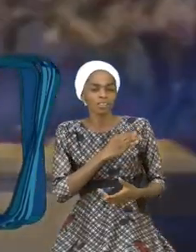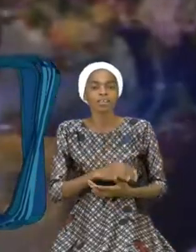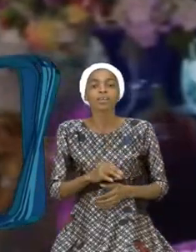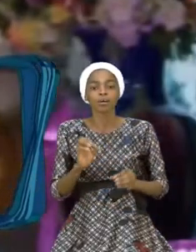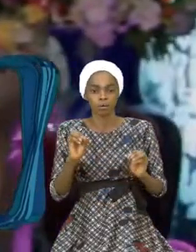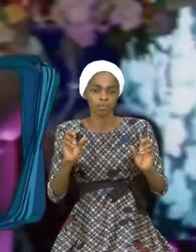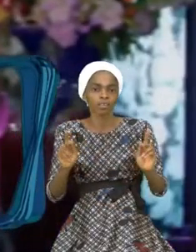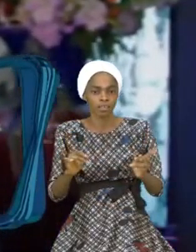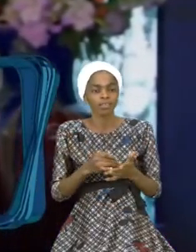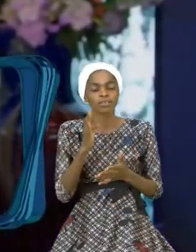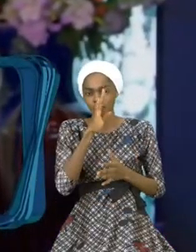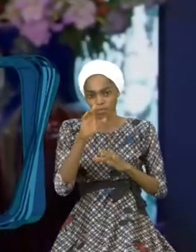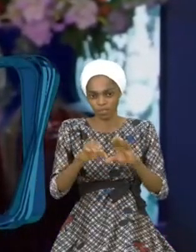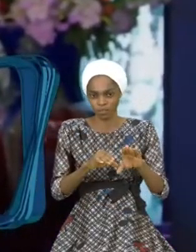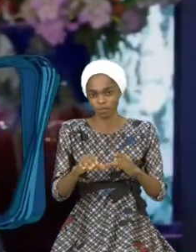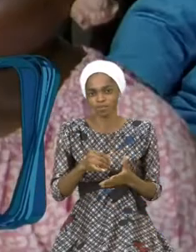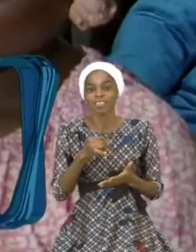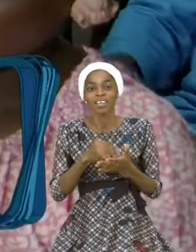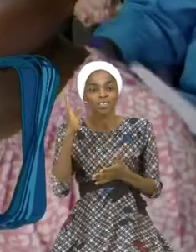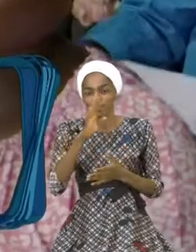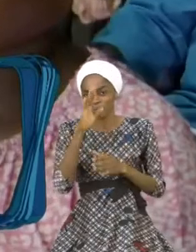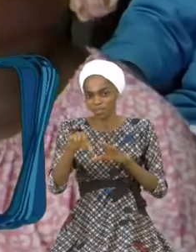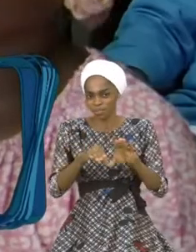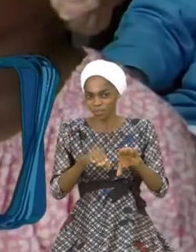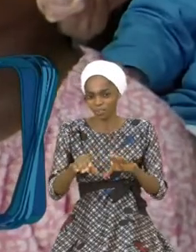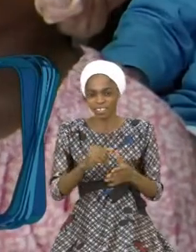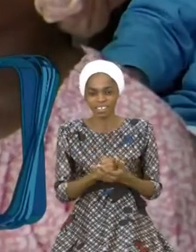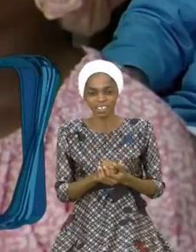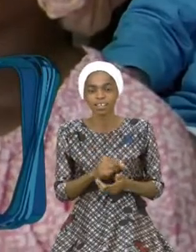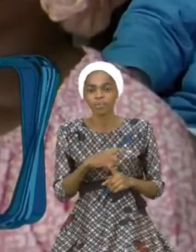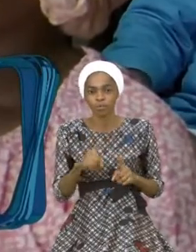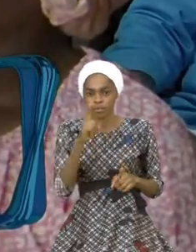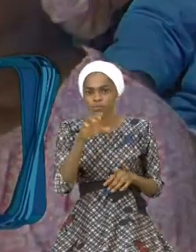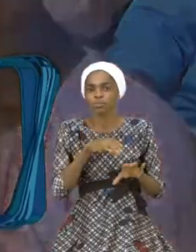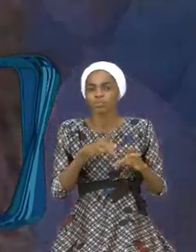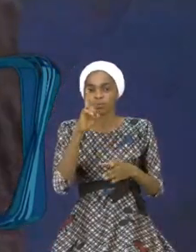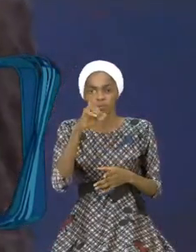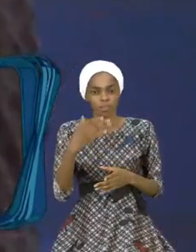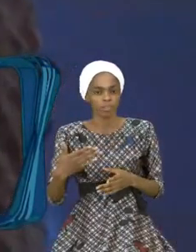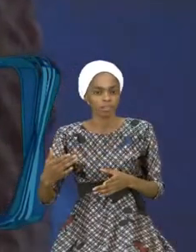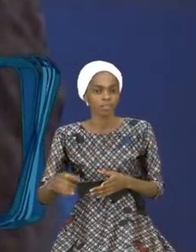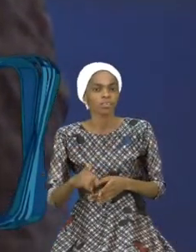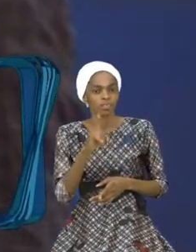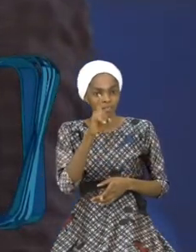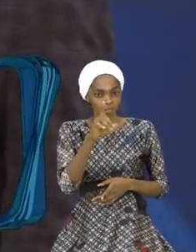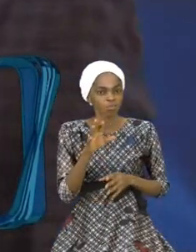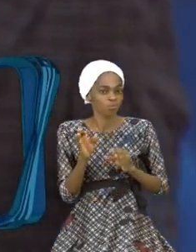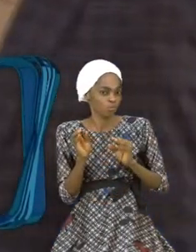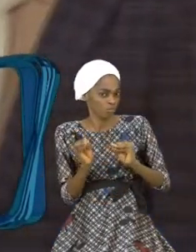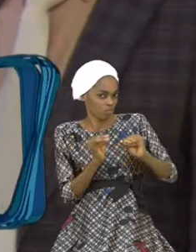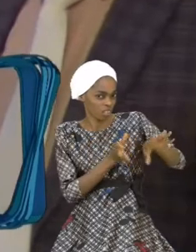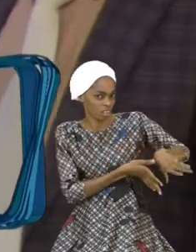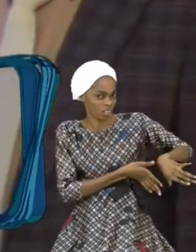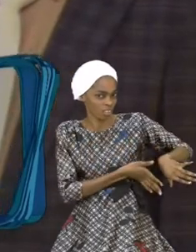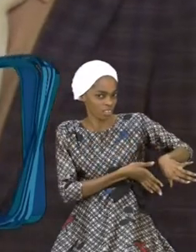now i said it will be done what you'll do one thing your lead aside